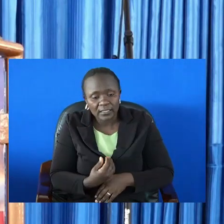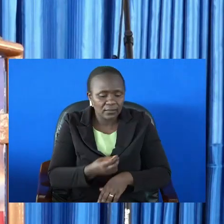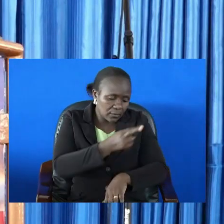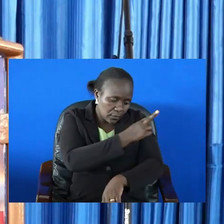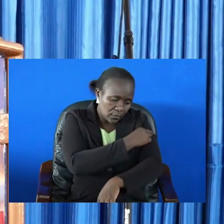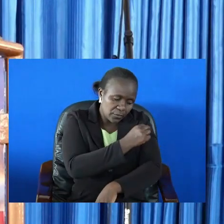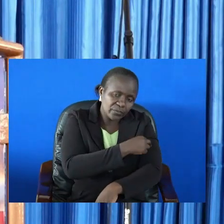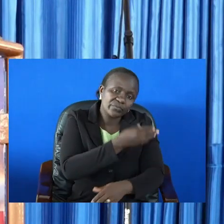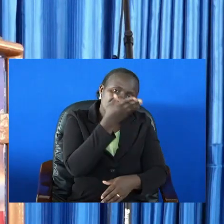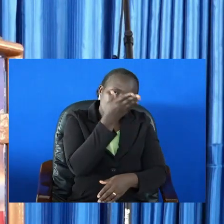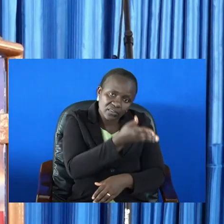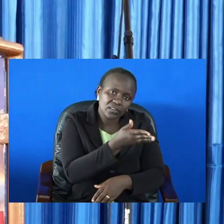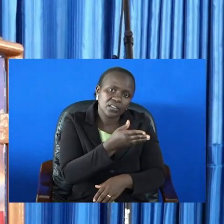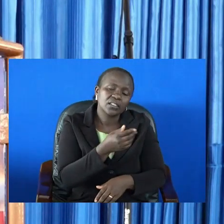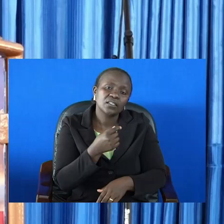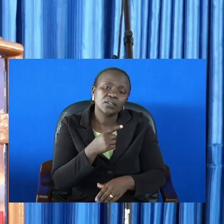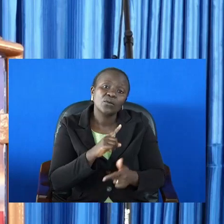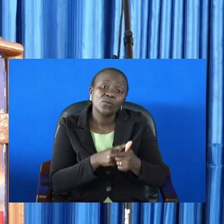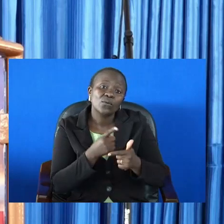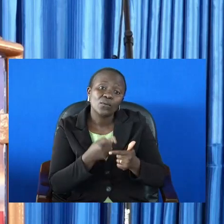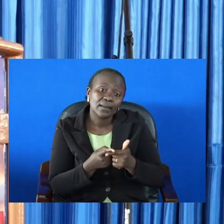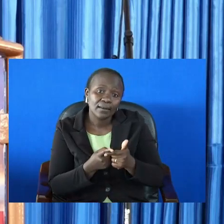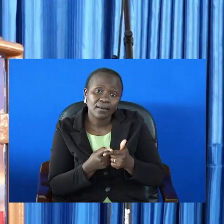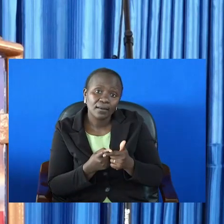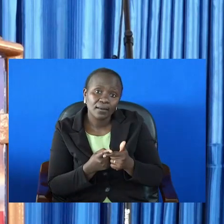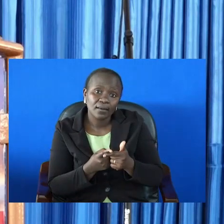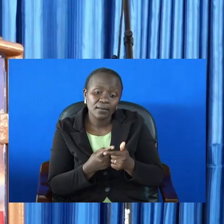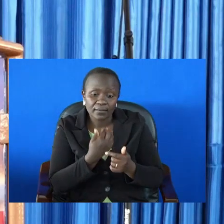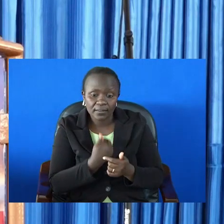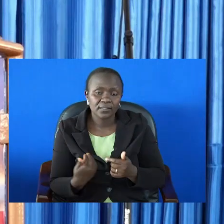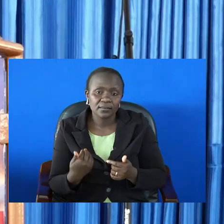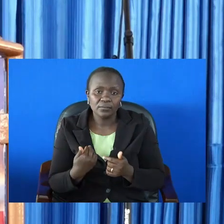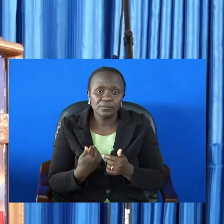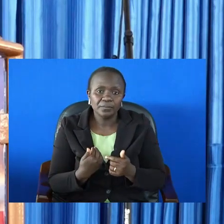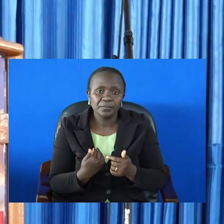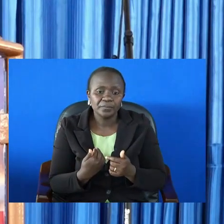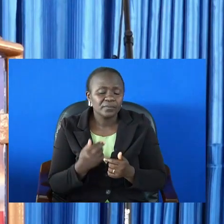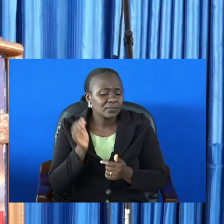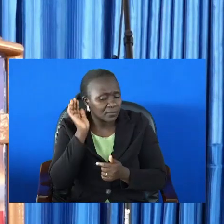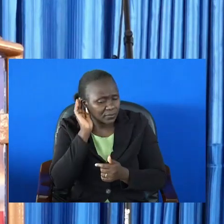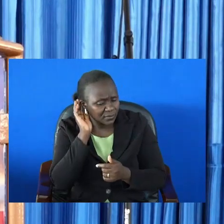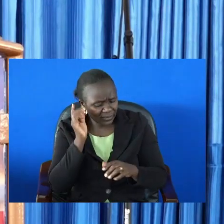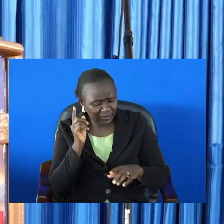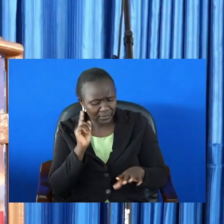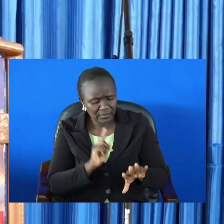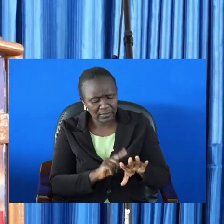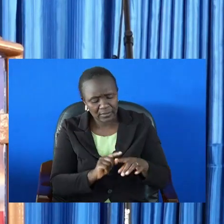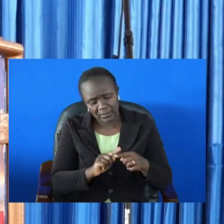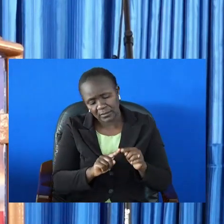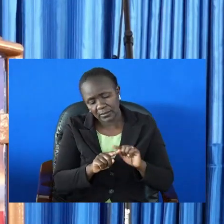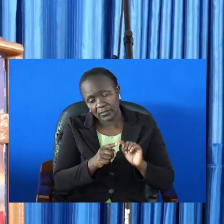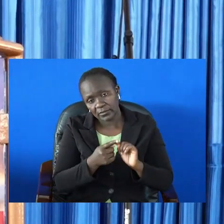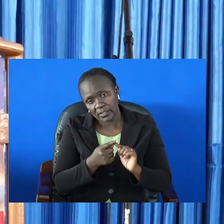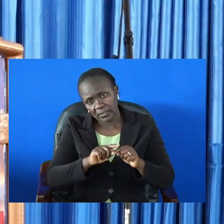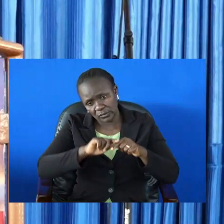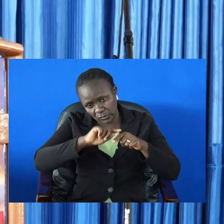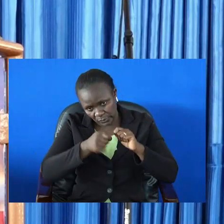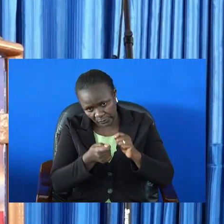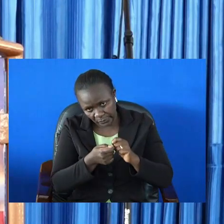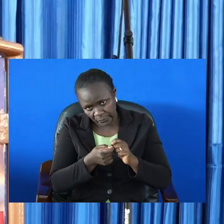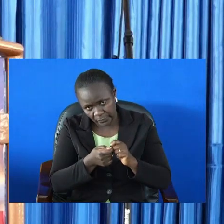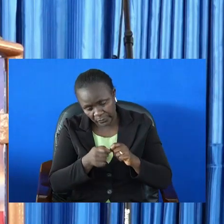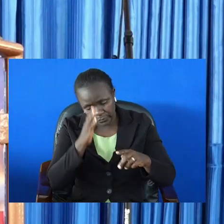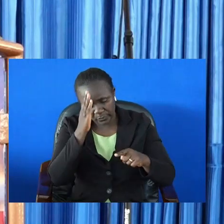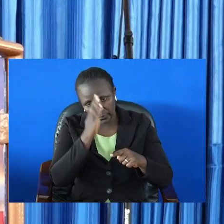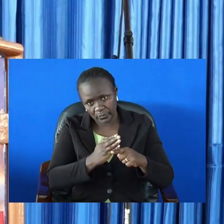that when the child had that injury in the finger, it was